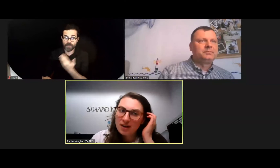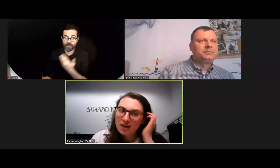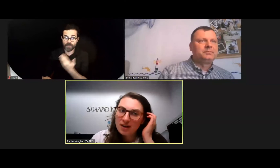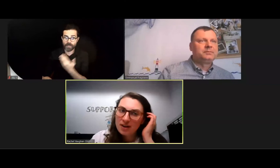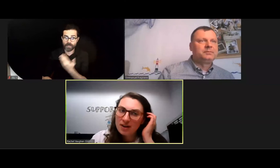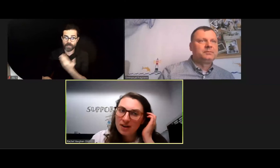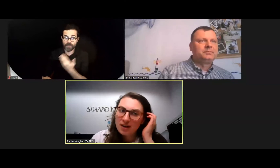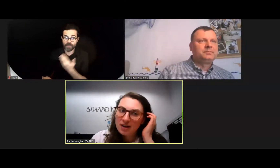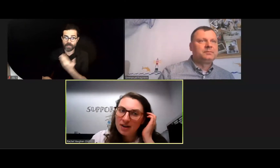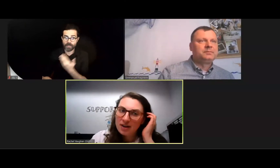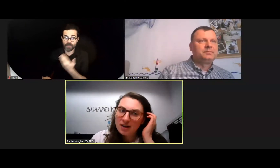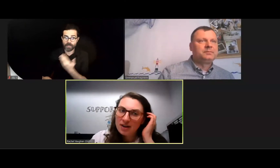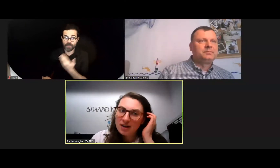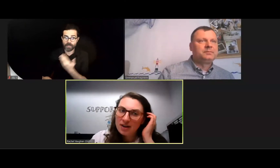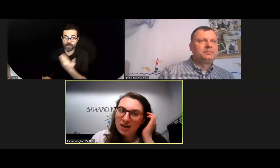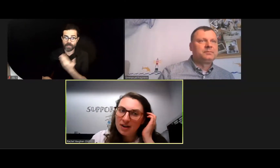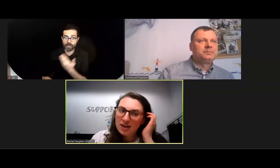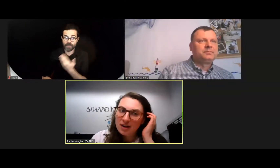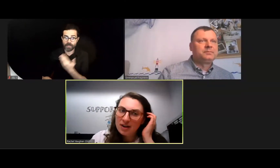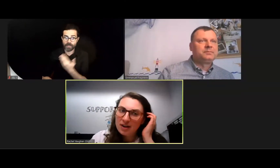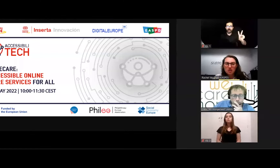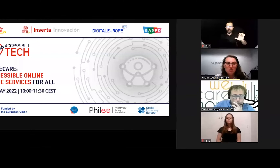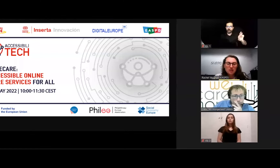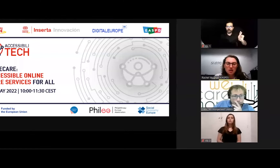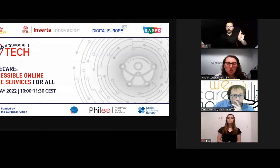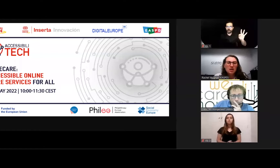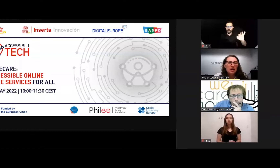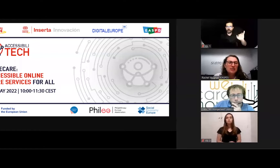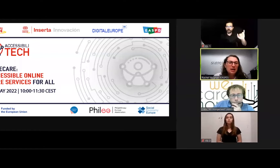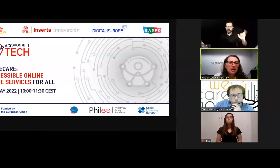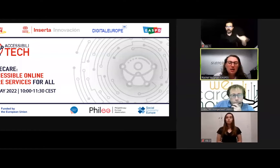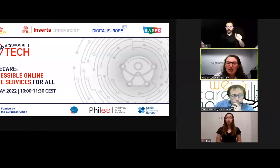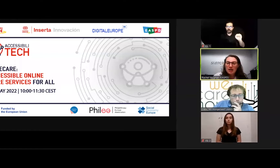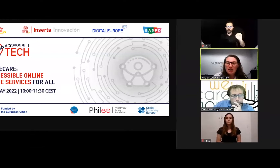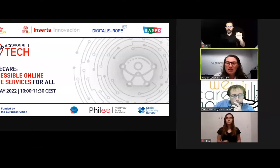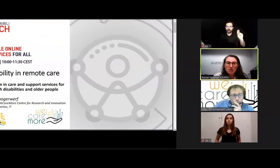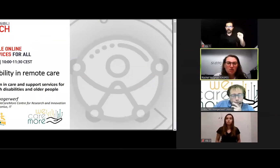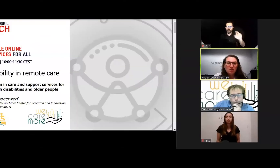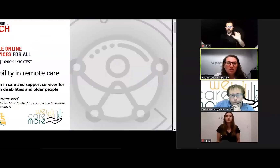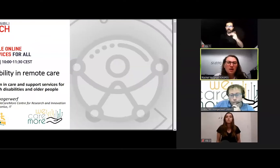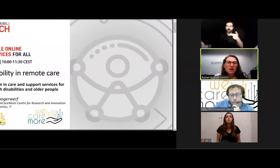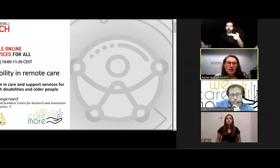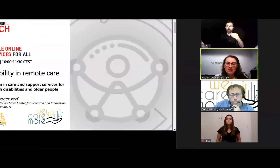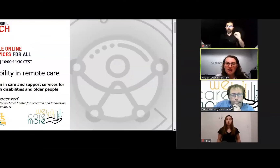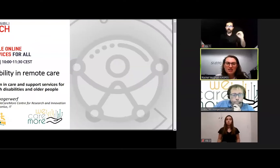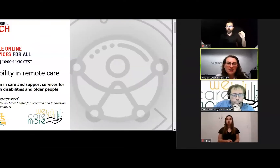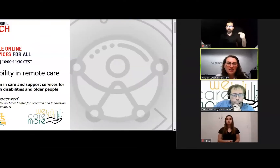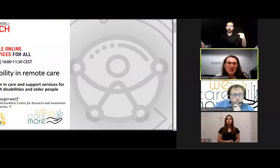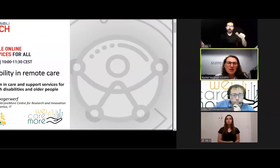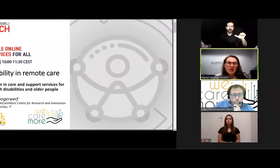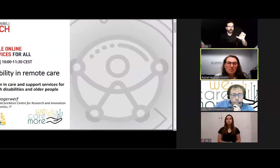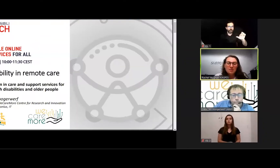of the We Care More Center for Innovation and Research at Aias Bologna in